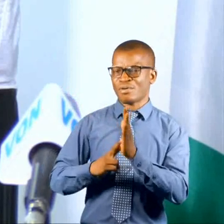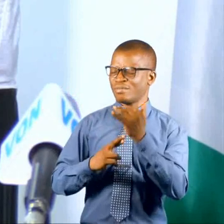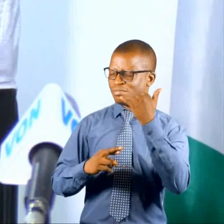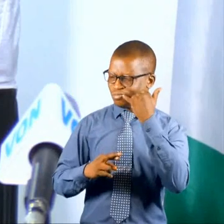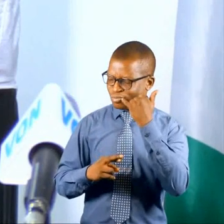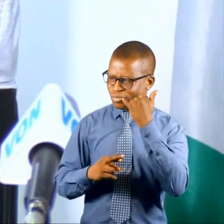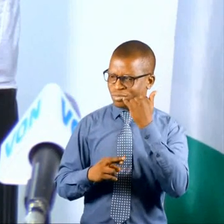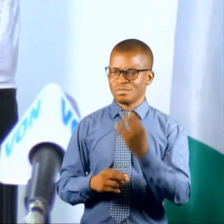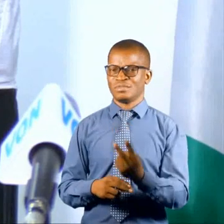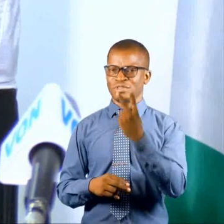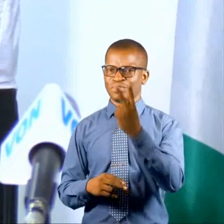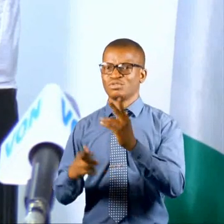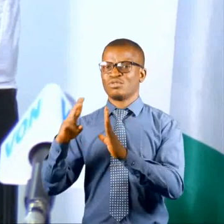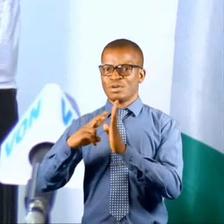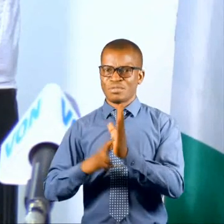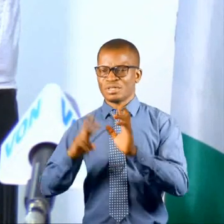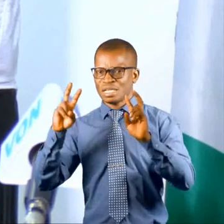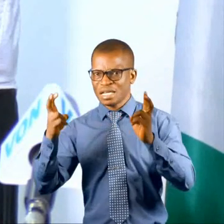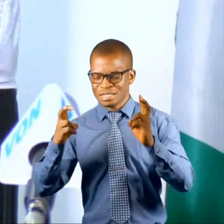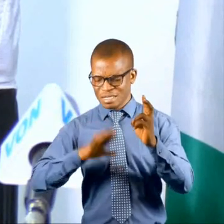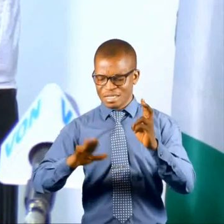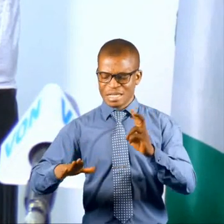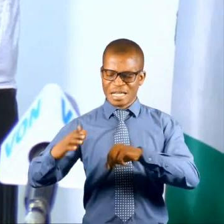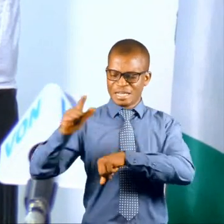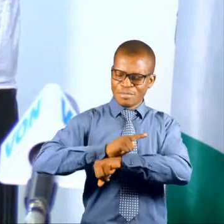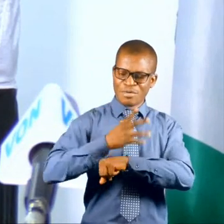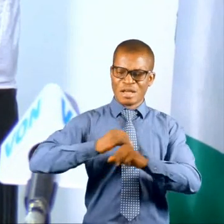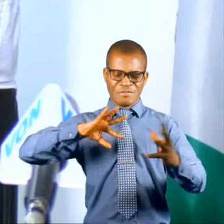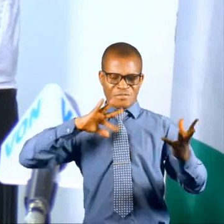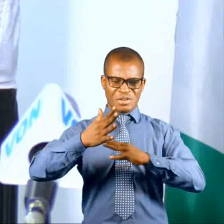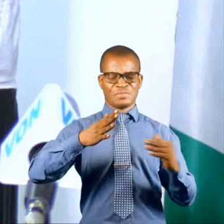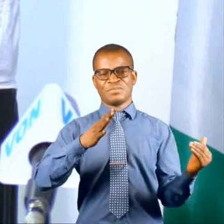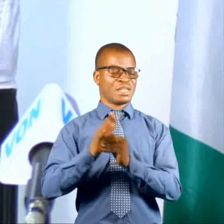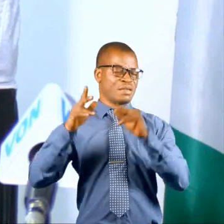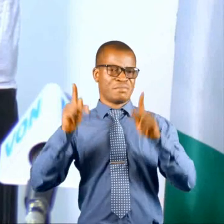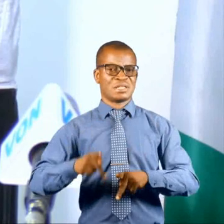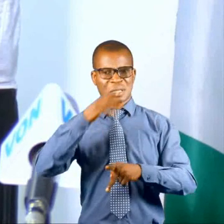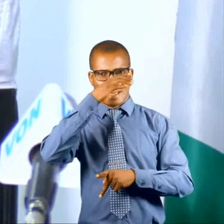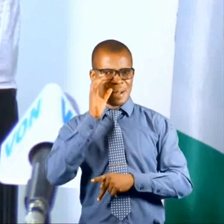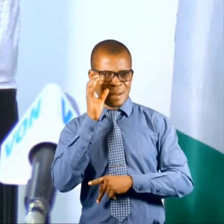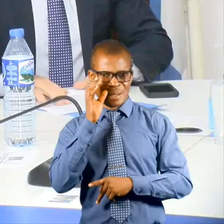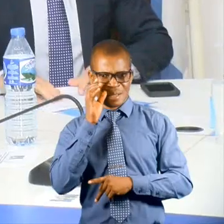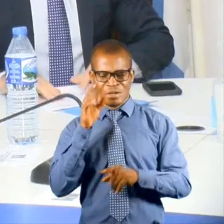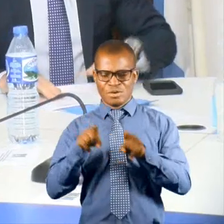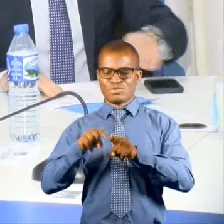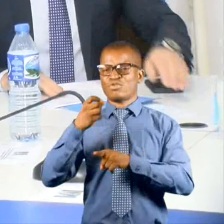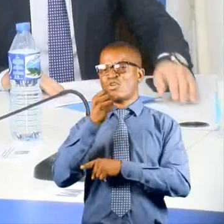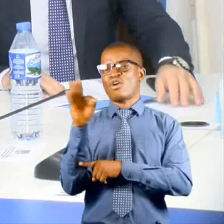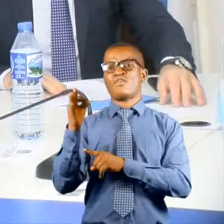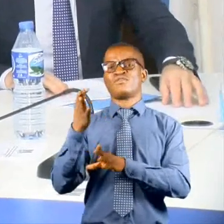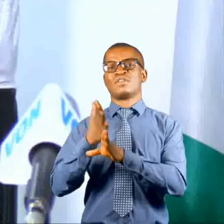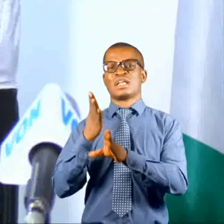mobile app, a tool for reporting cases of human trafficking, child labor, and violence against persons crimes. There